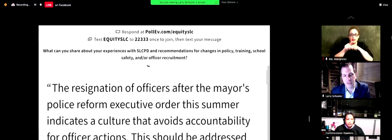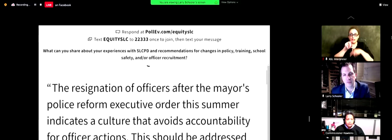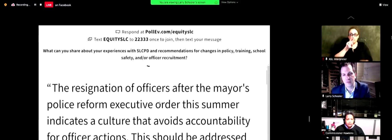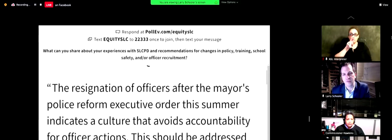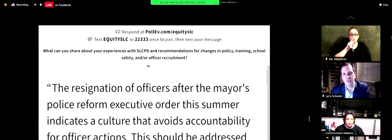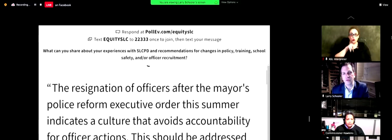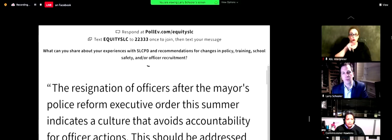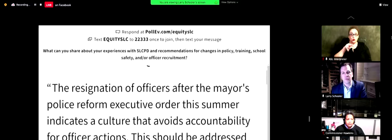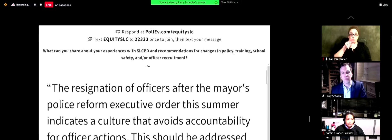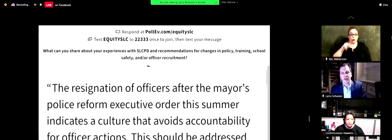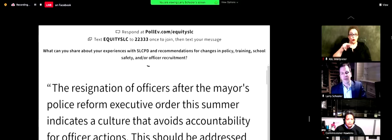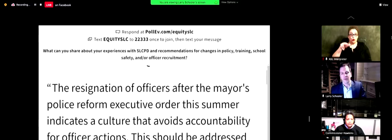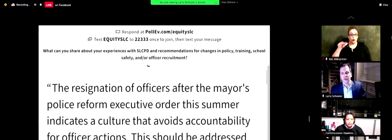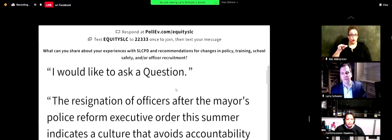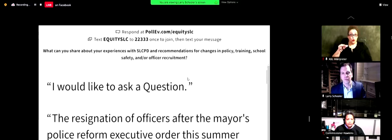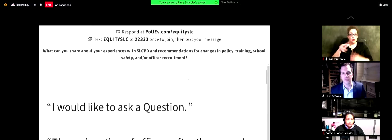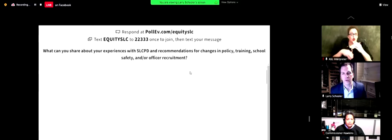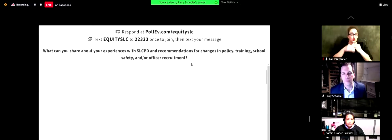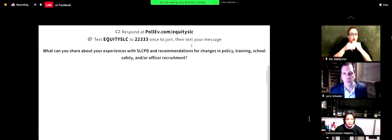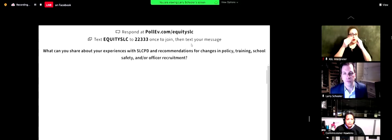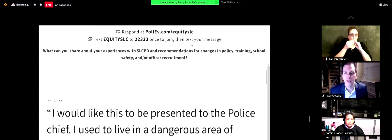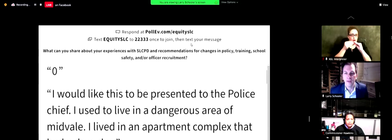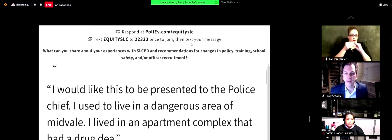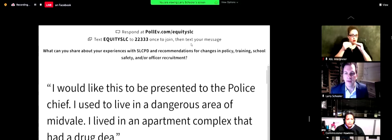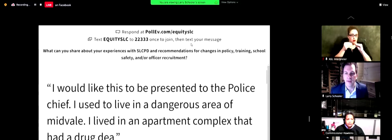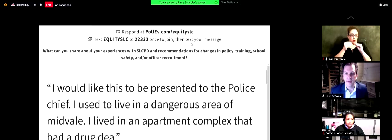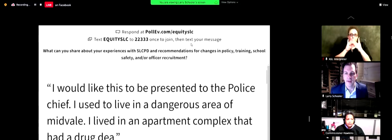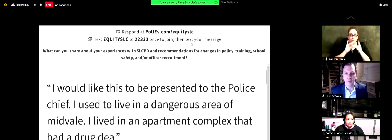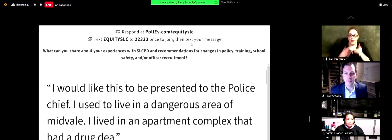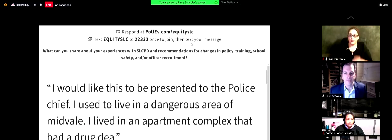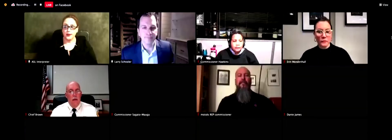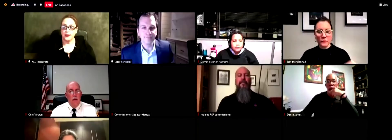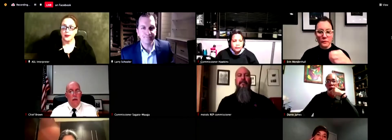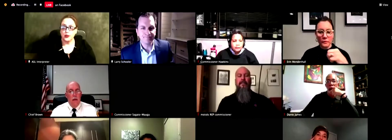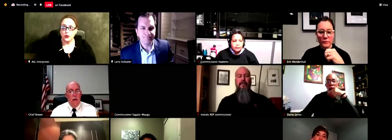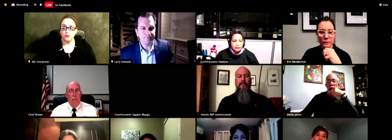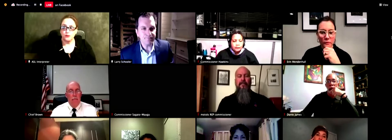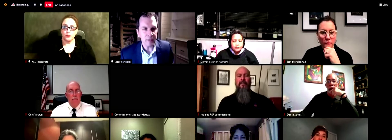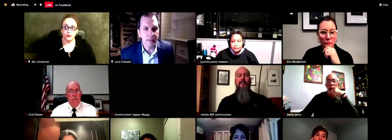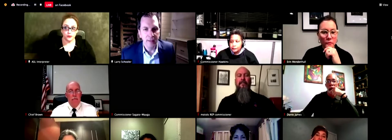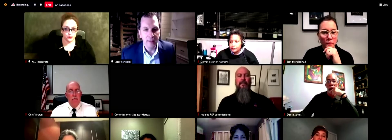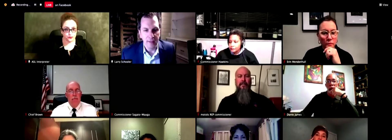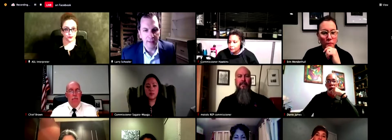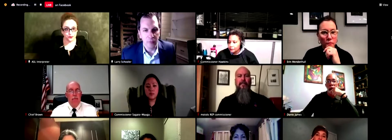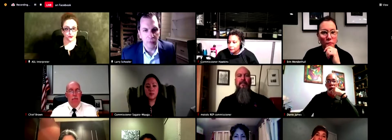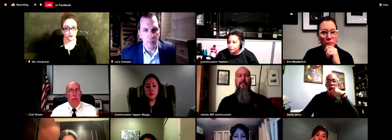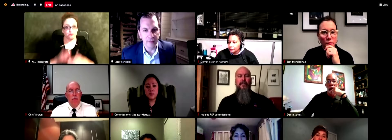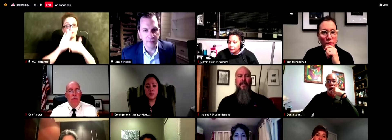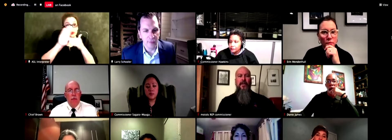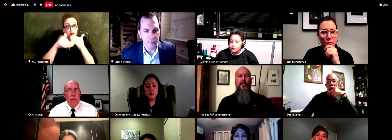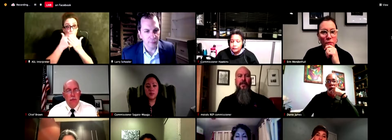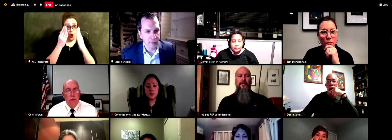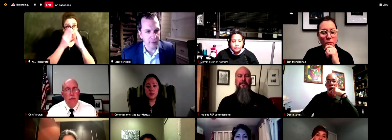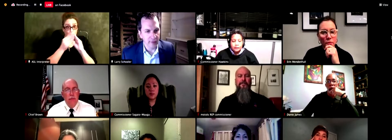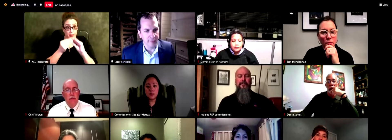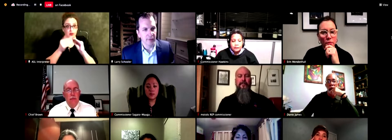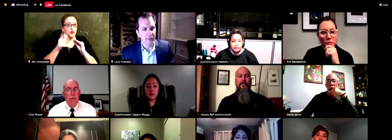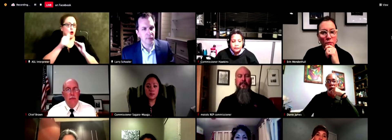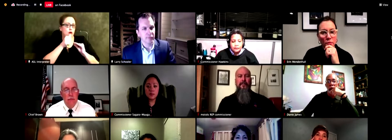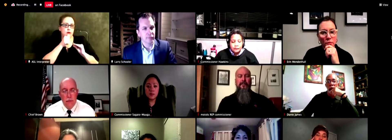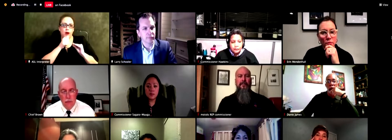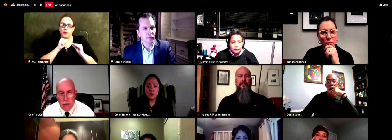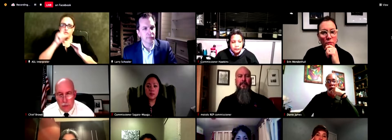a text message with your comment. All of those are, of course, anonymous. We will go back to the phones. We have